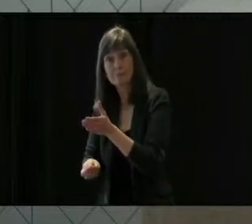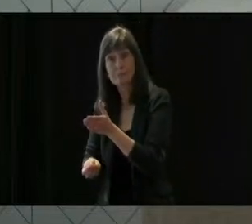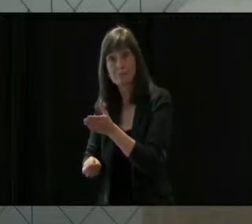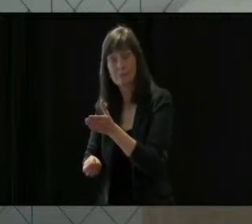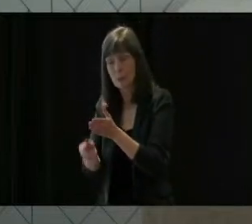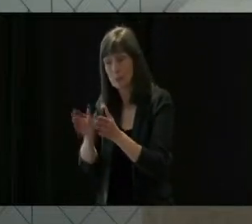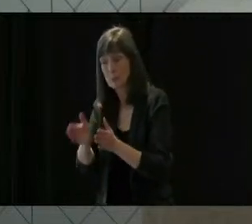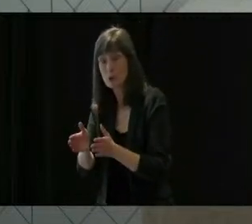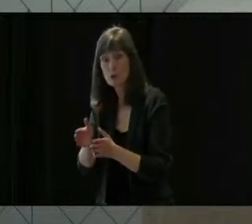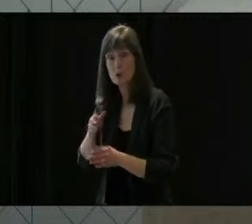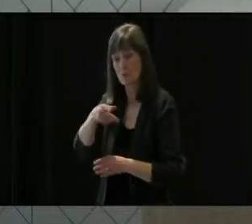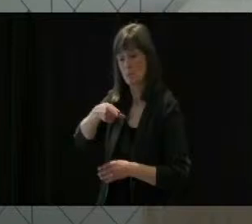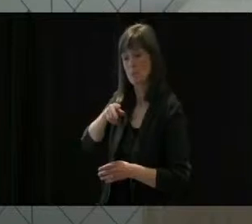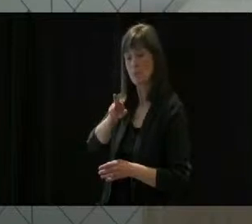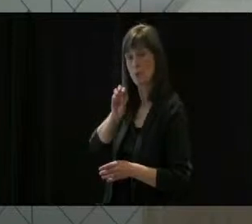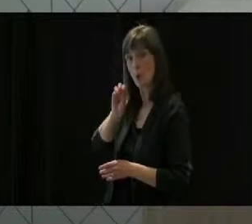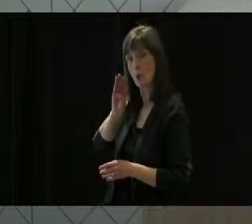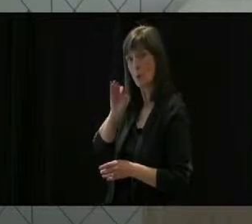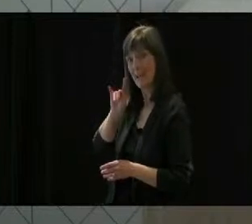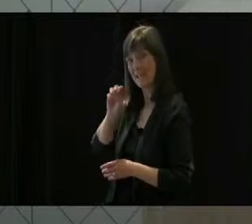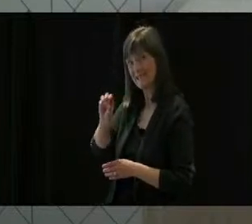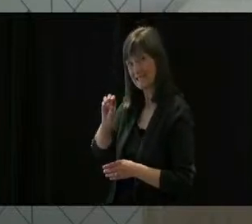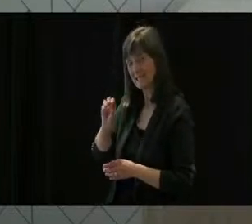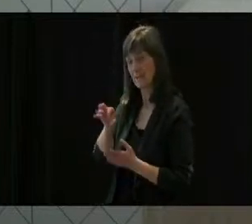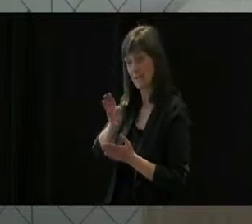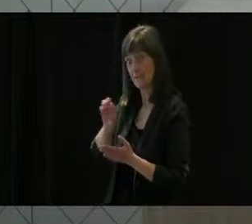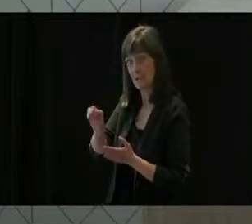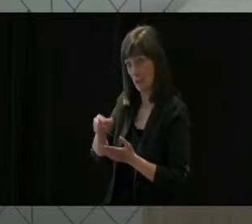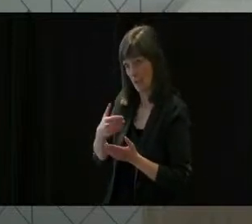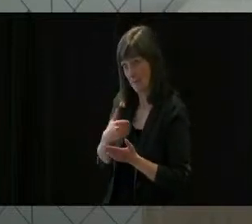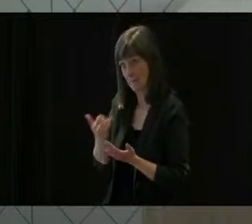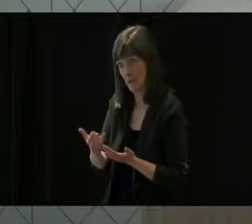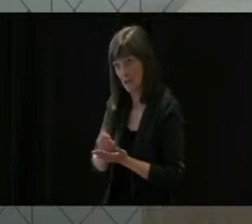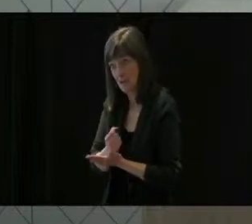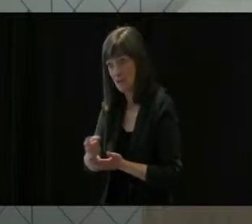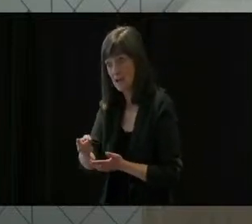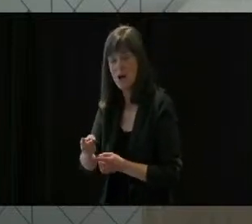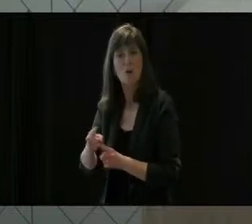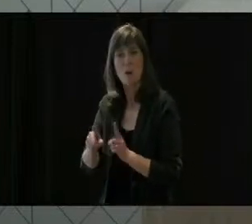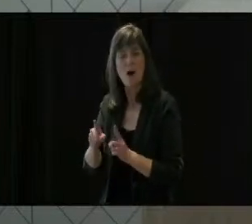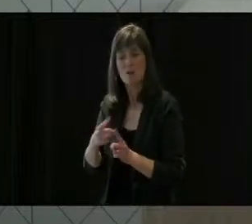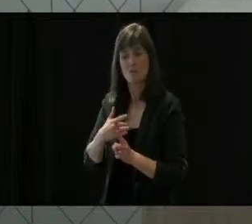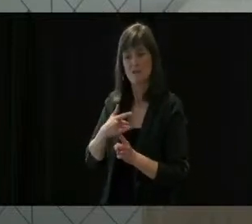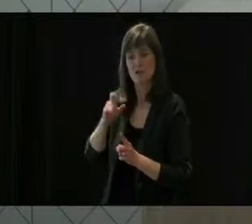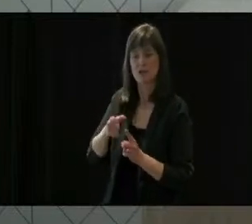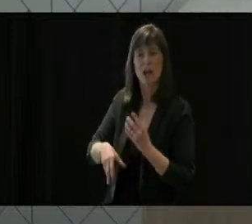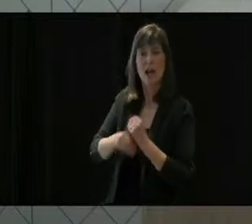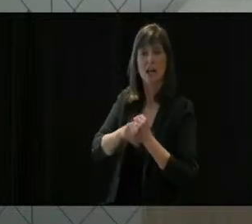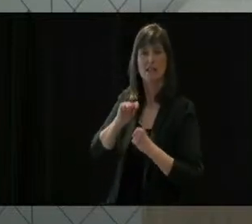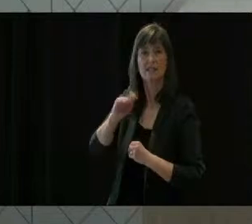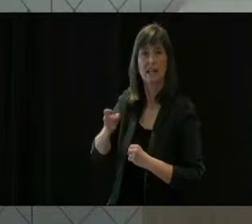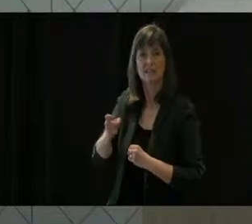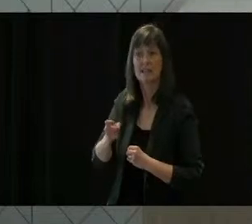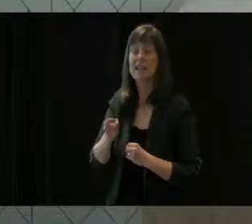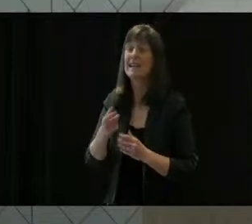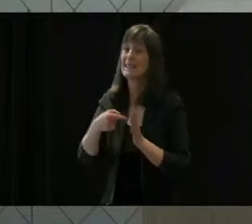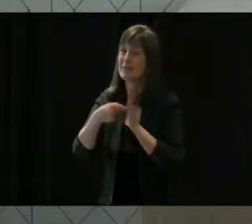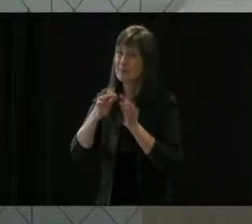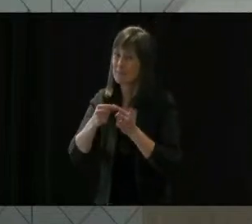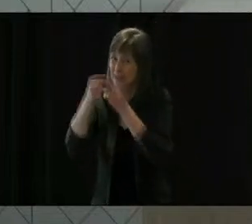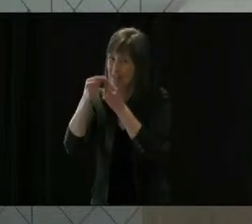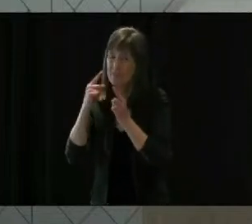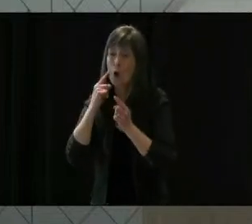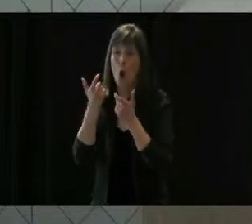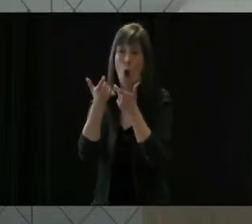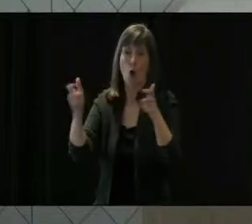of an individual. But we think there's an opportunity to collect taxes, particularly for larger estates. So